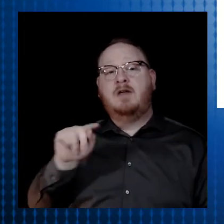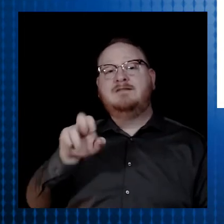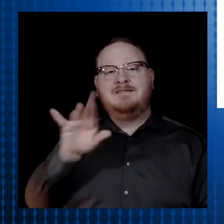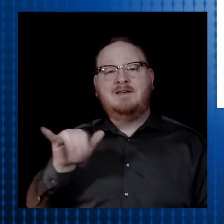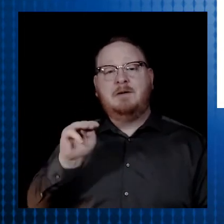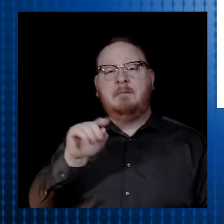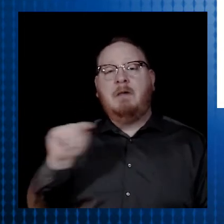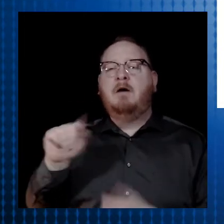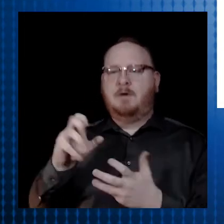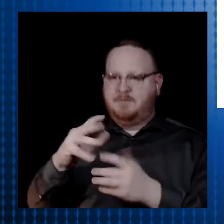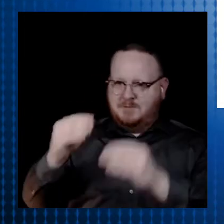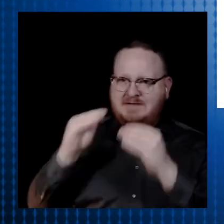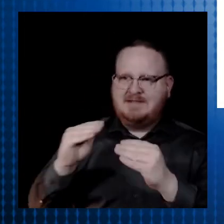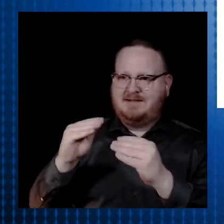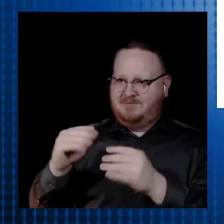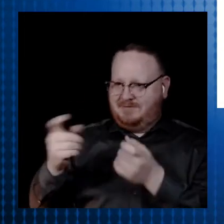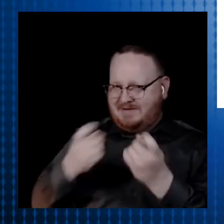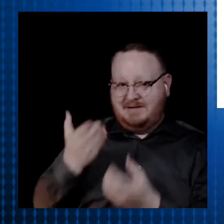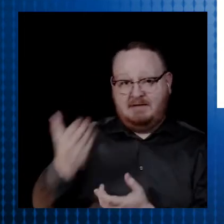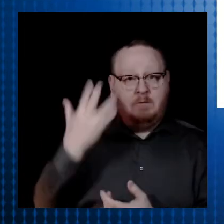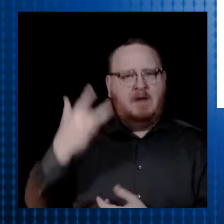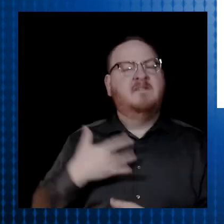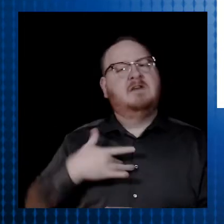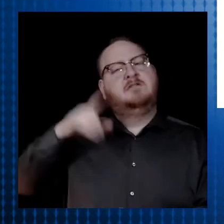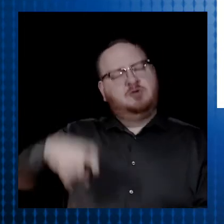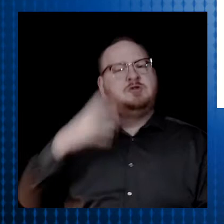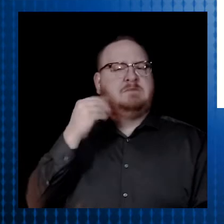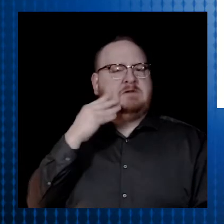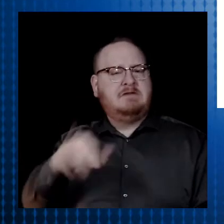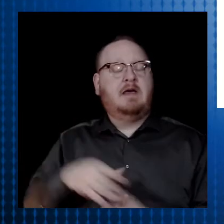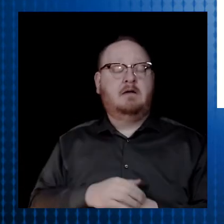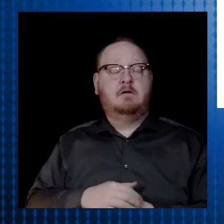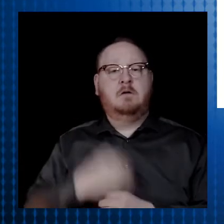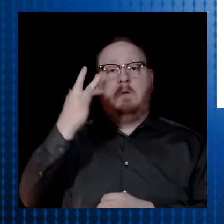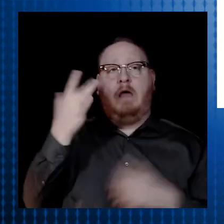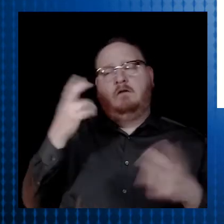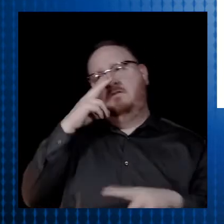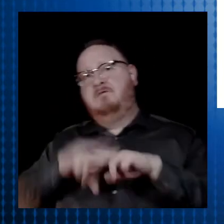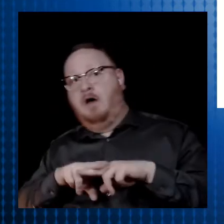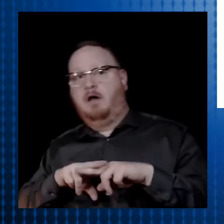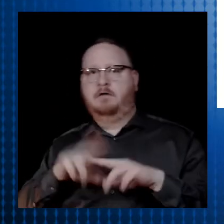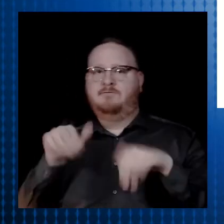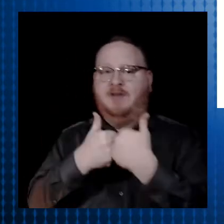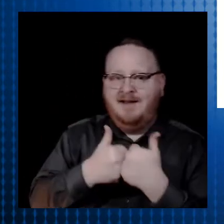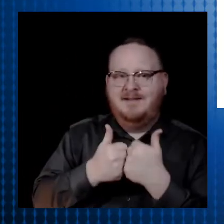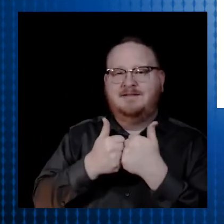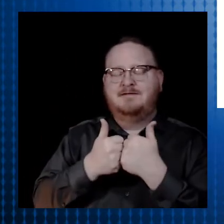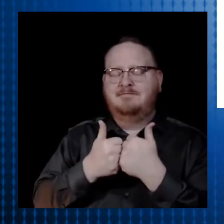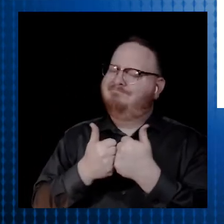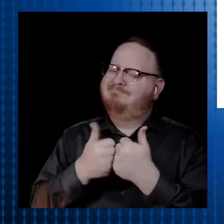is an experience her kids should have. Not only because it's fun and daring, but because it is an opportunity